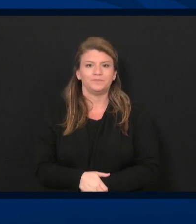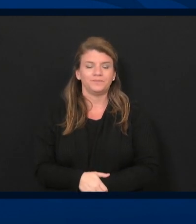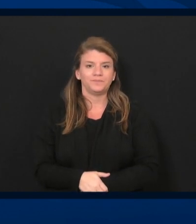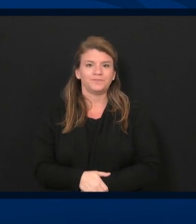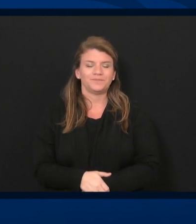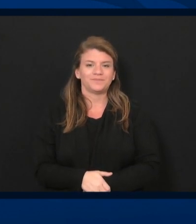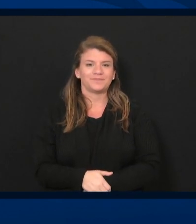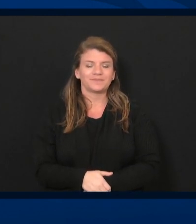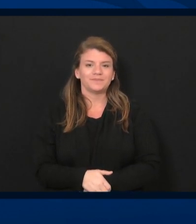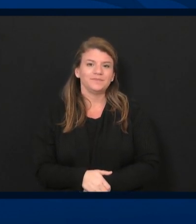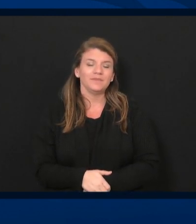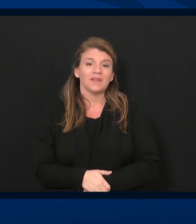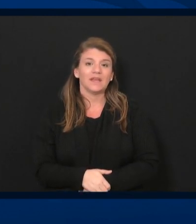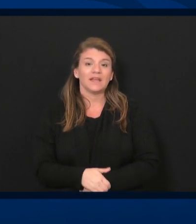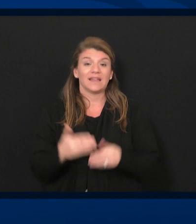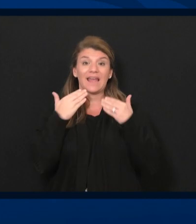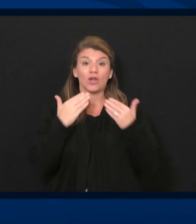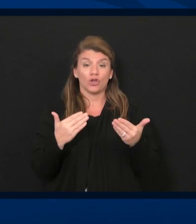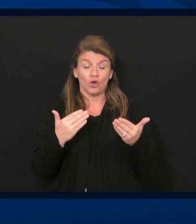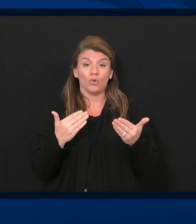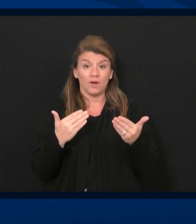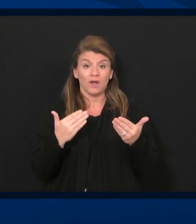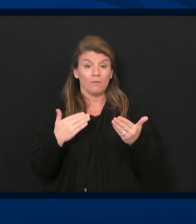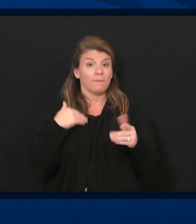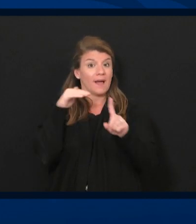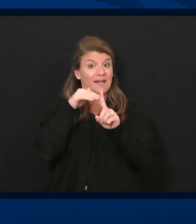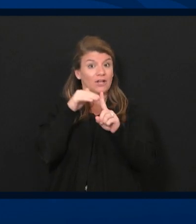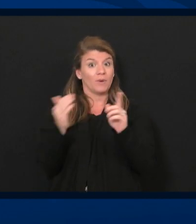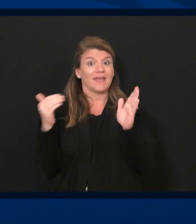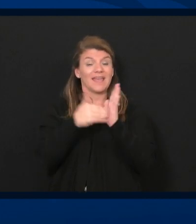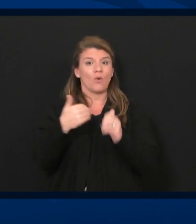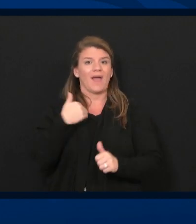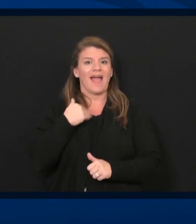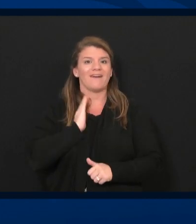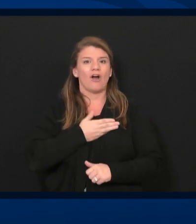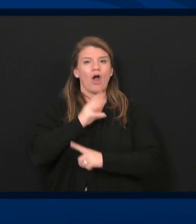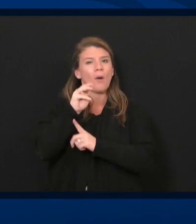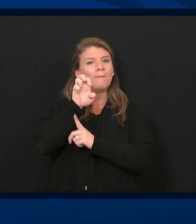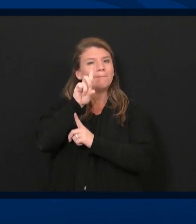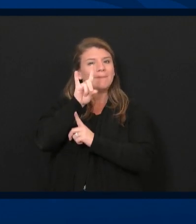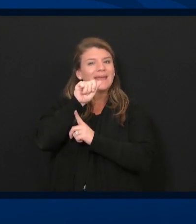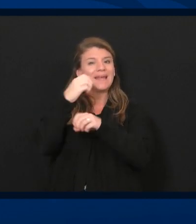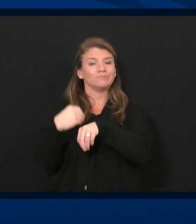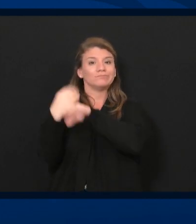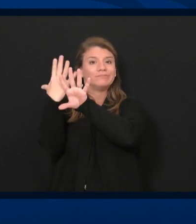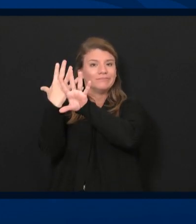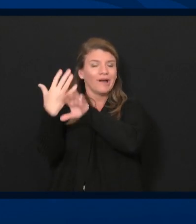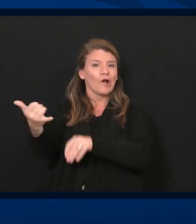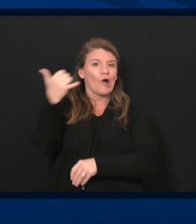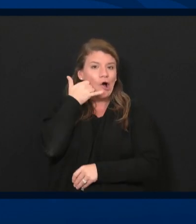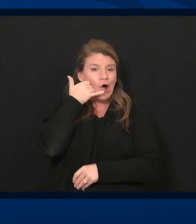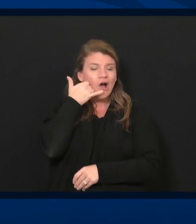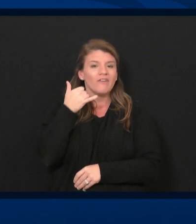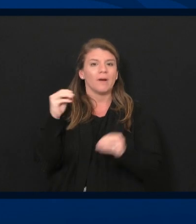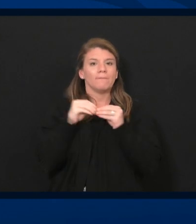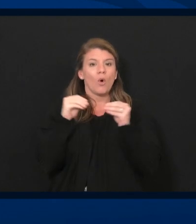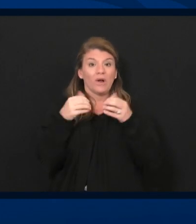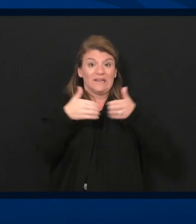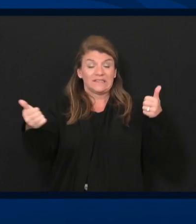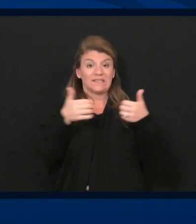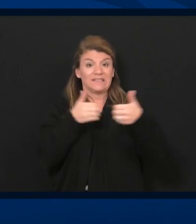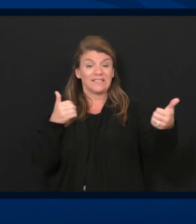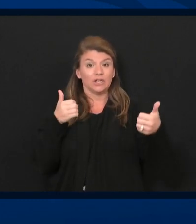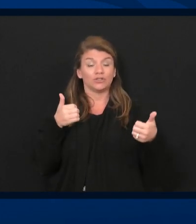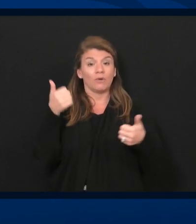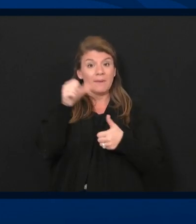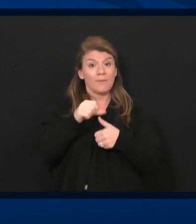you. Once again, we are holding today's briefing with media members joining us virtually to practice good social distancing. To media members, when we call on you,